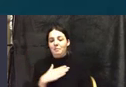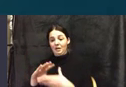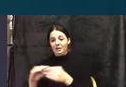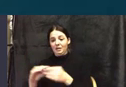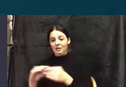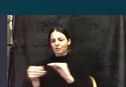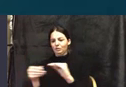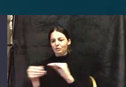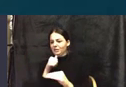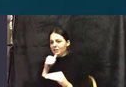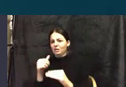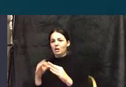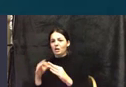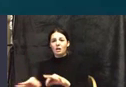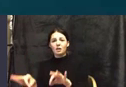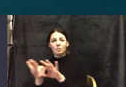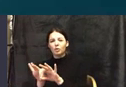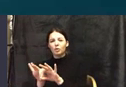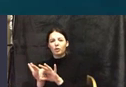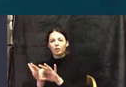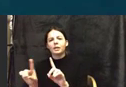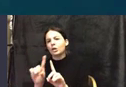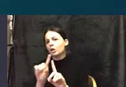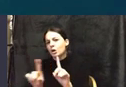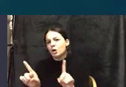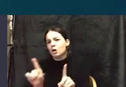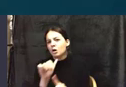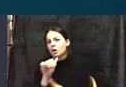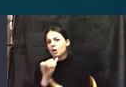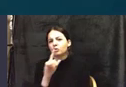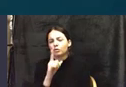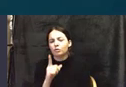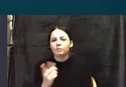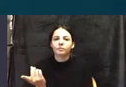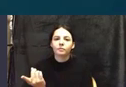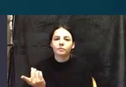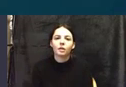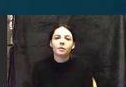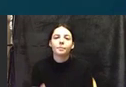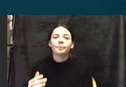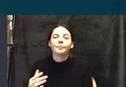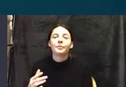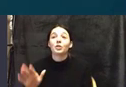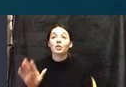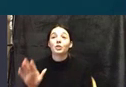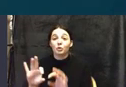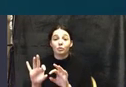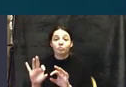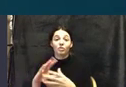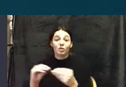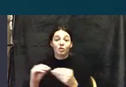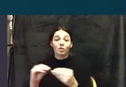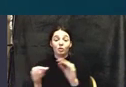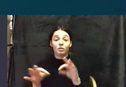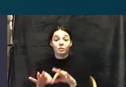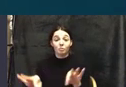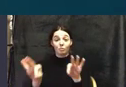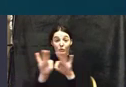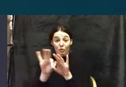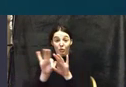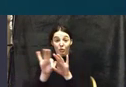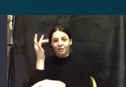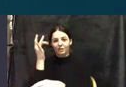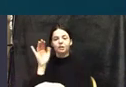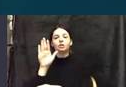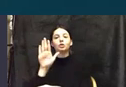story is important because it's yours. And Jerrica Jordan said, and this could work for both young girls and young boys. It's important to